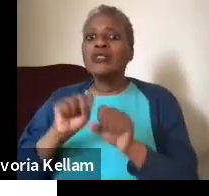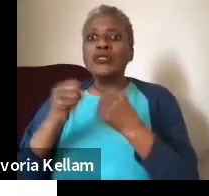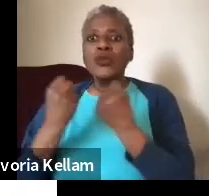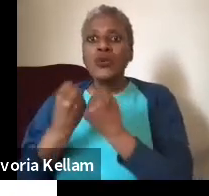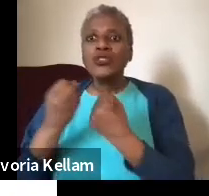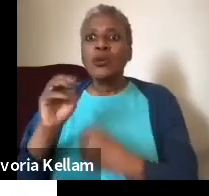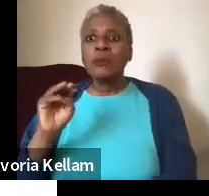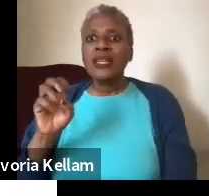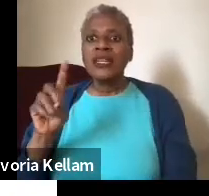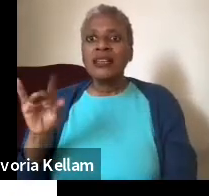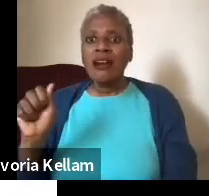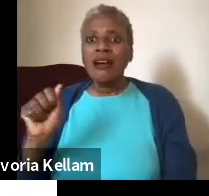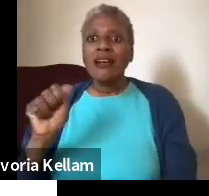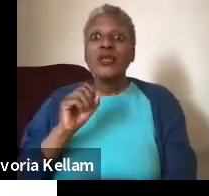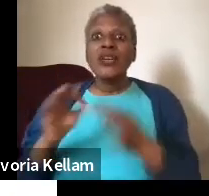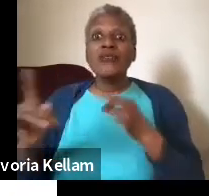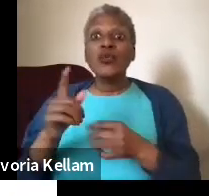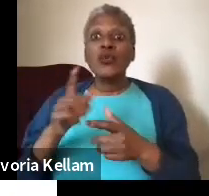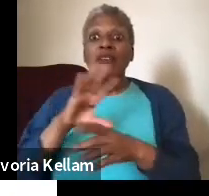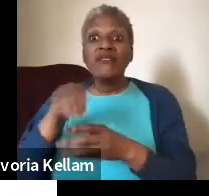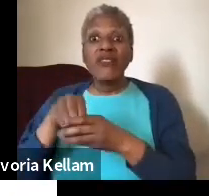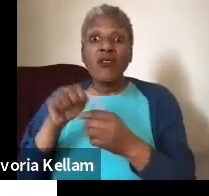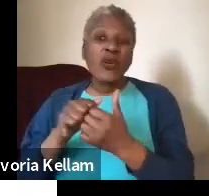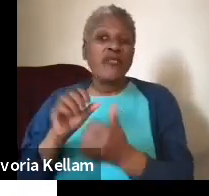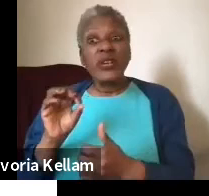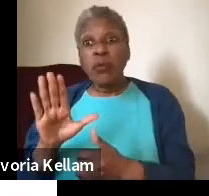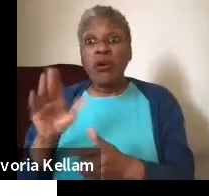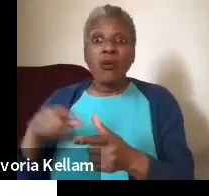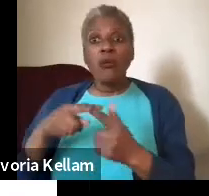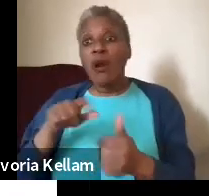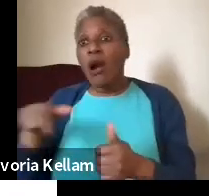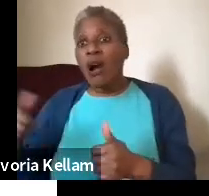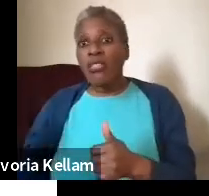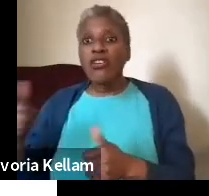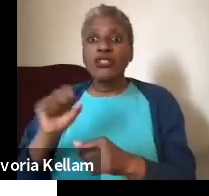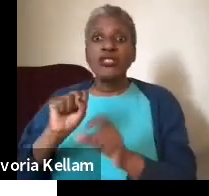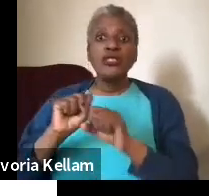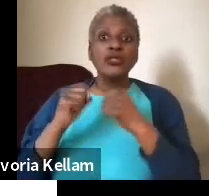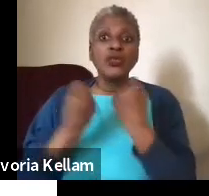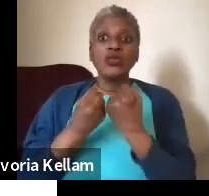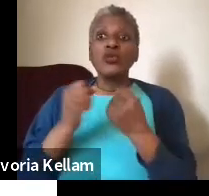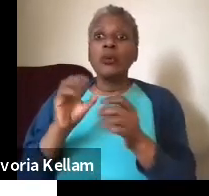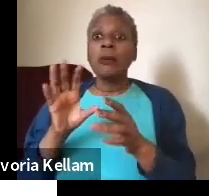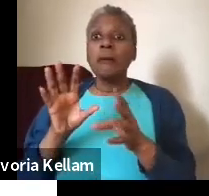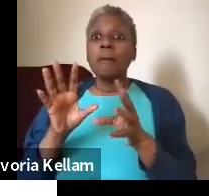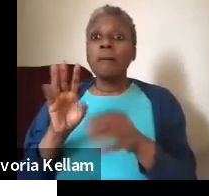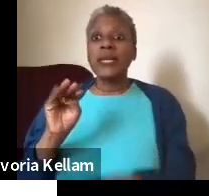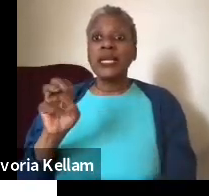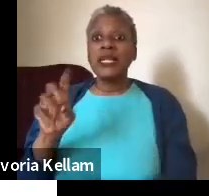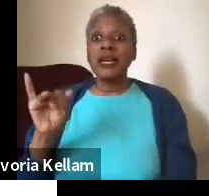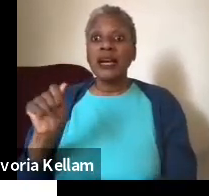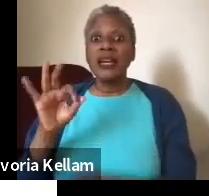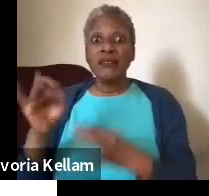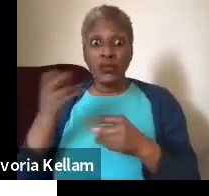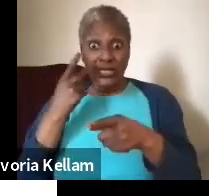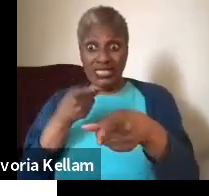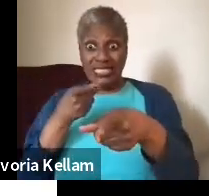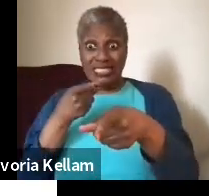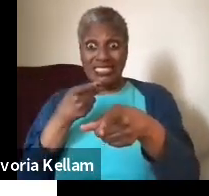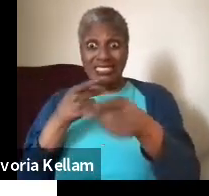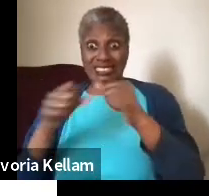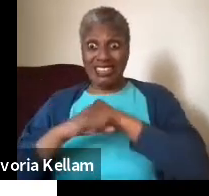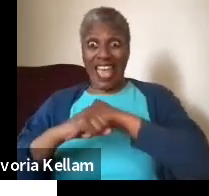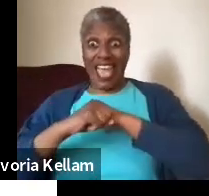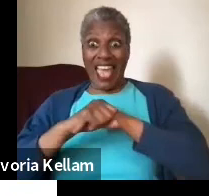if you are a social media person and you see one of our campaign ads, which is right here,